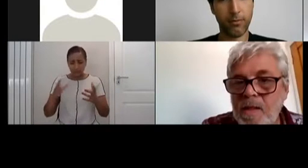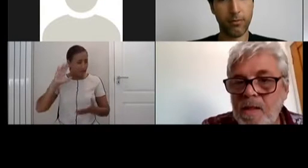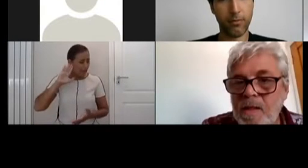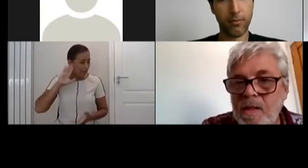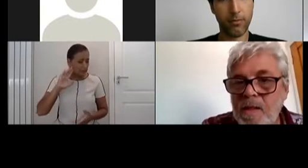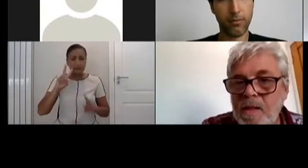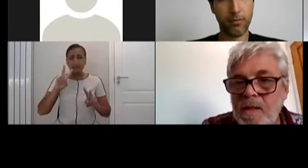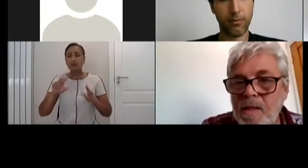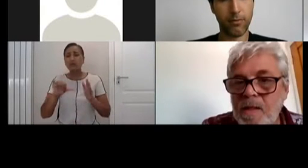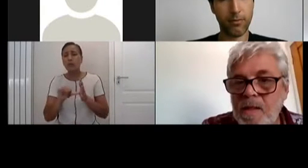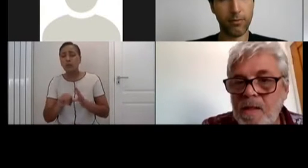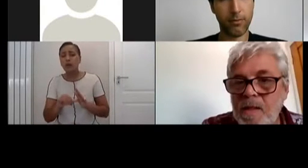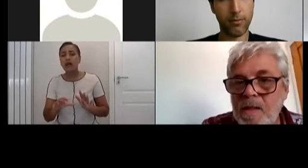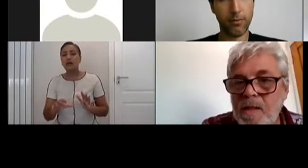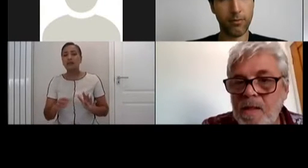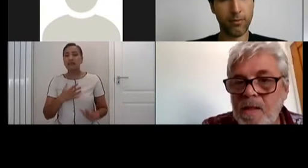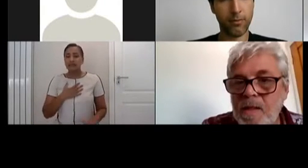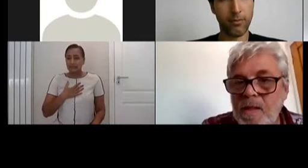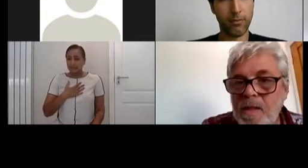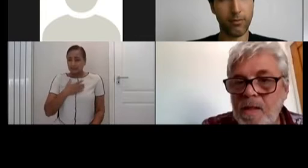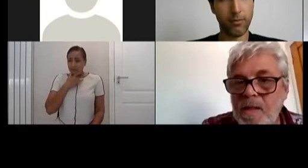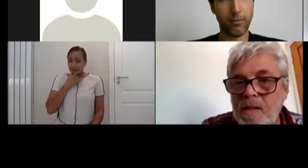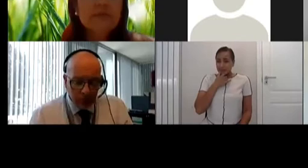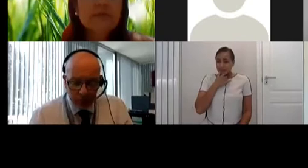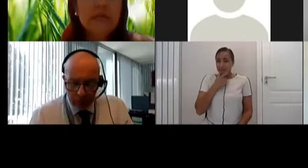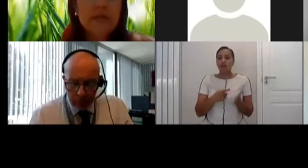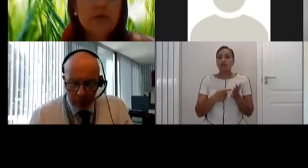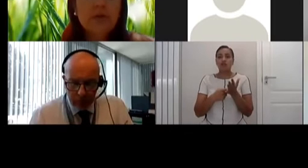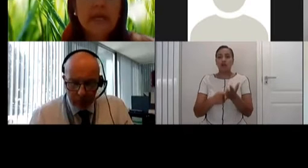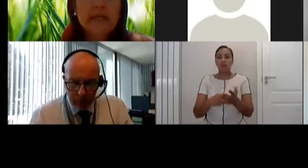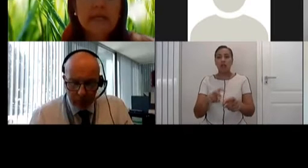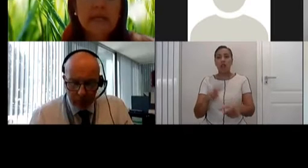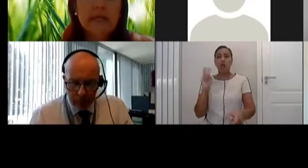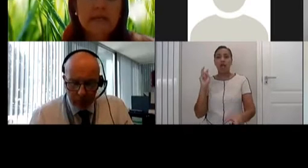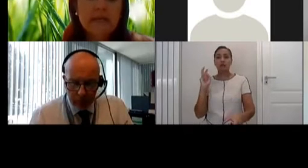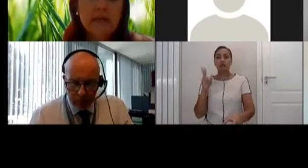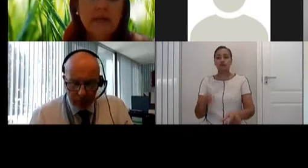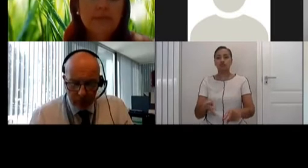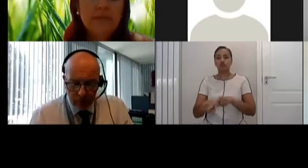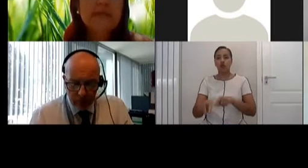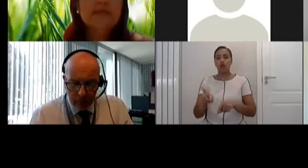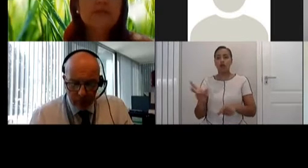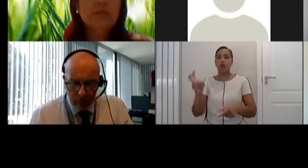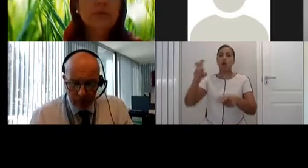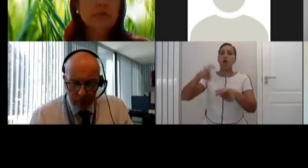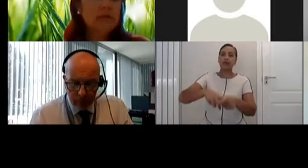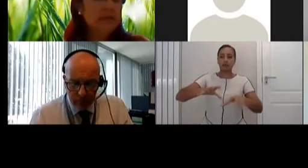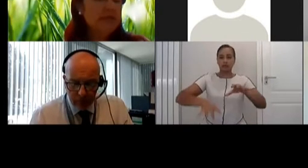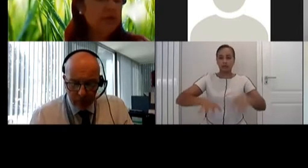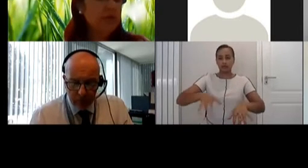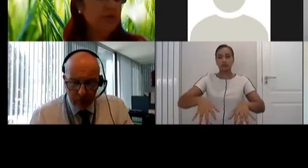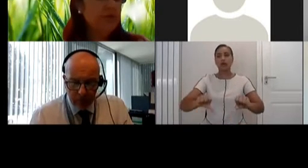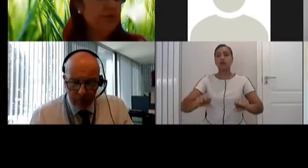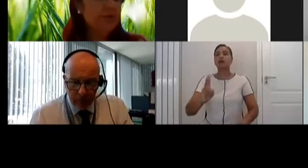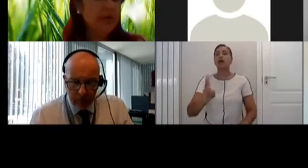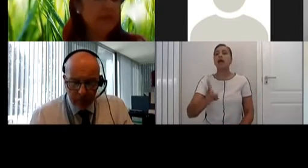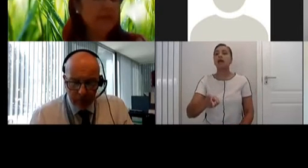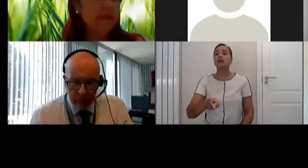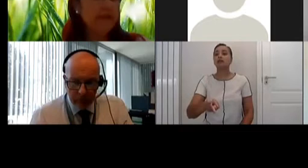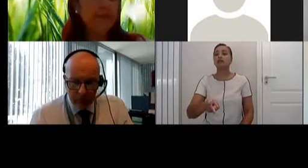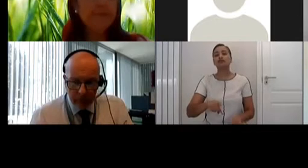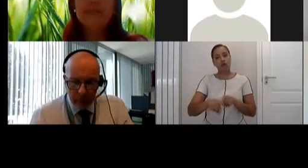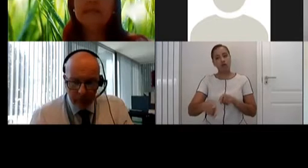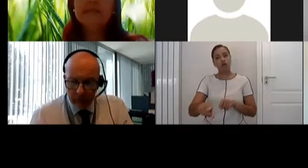then unfortunately the only thing I can suggest is you log out and you log back in again. That tends to work, so do try